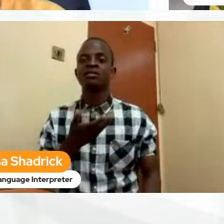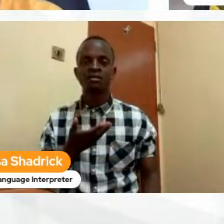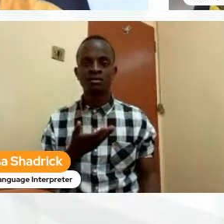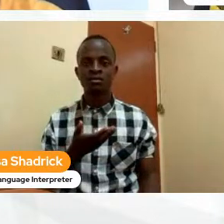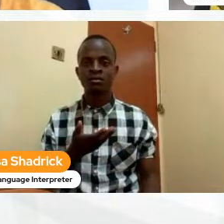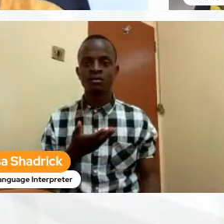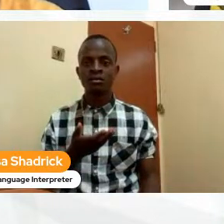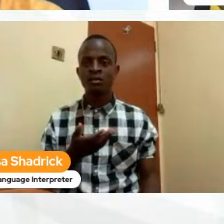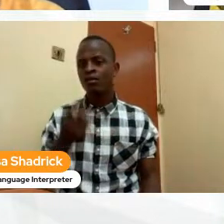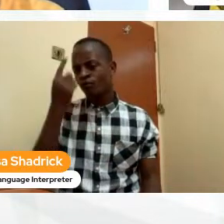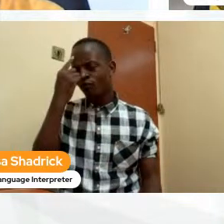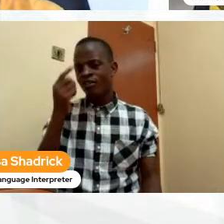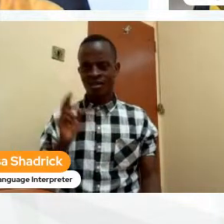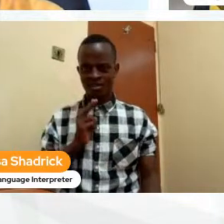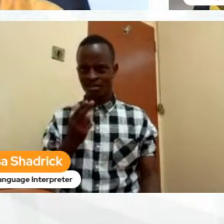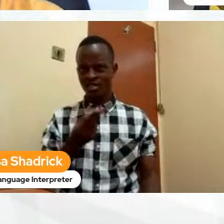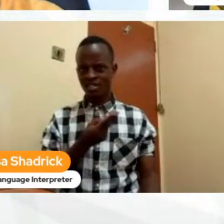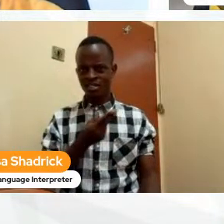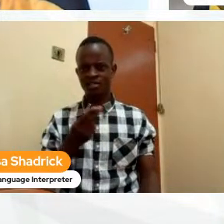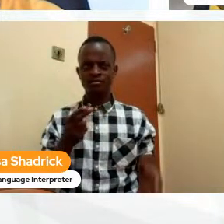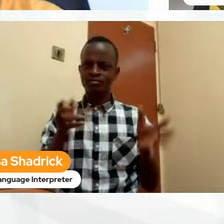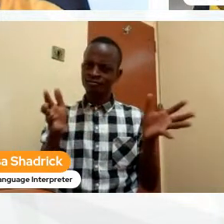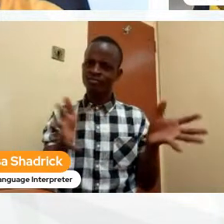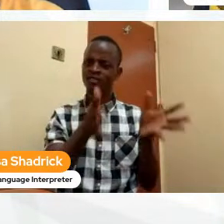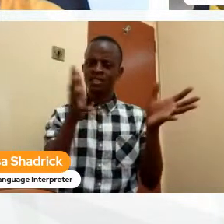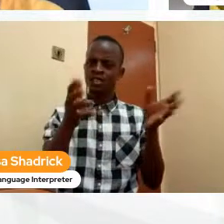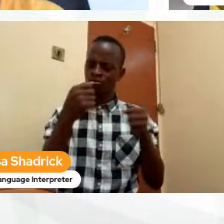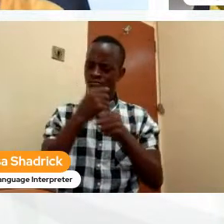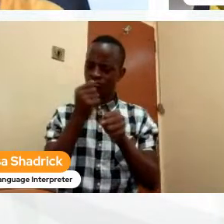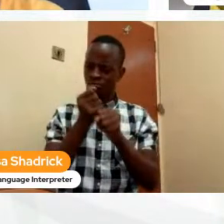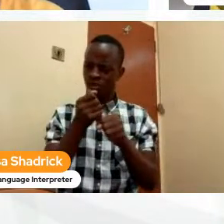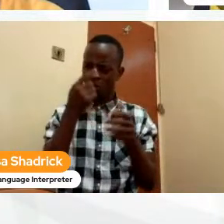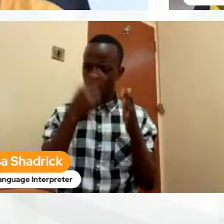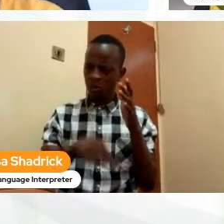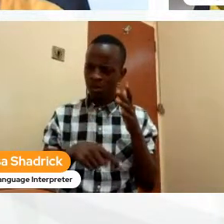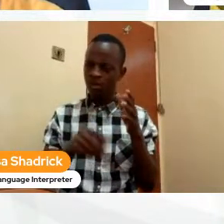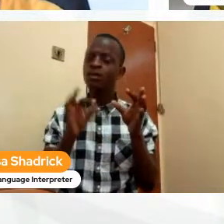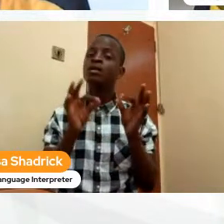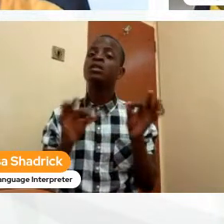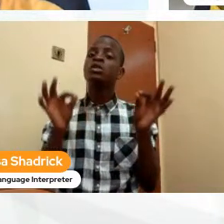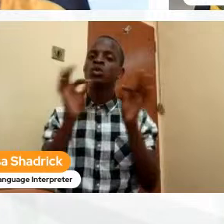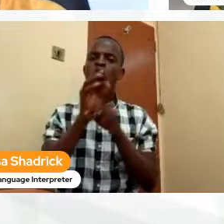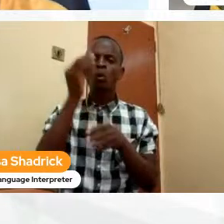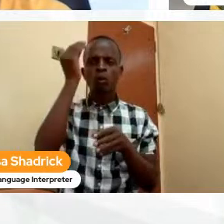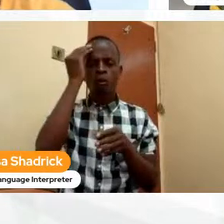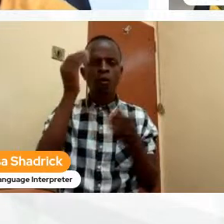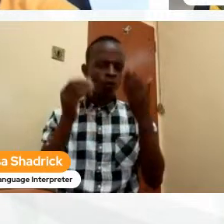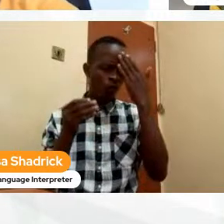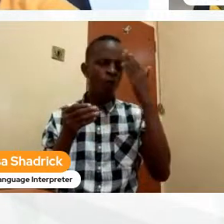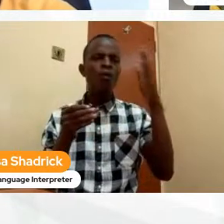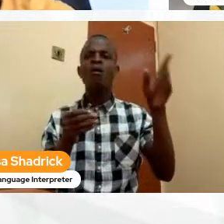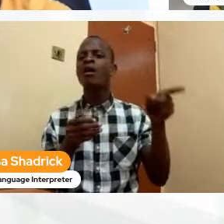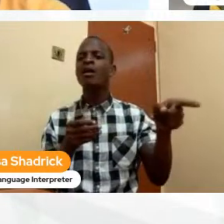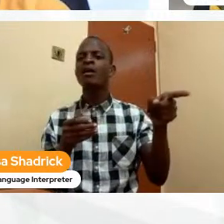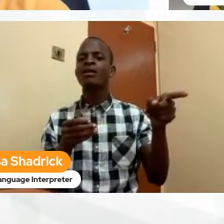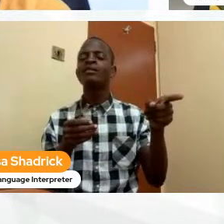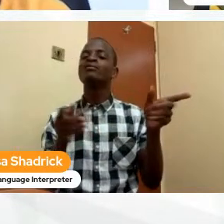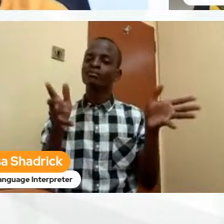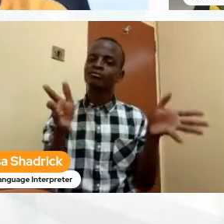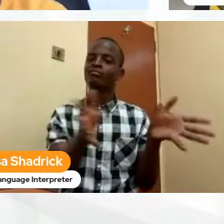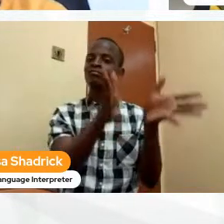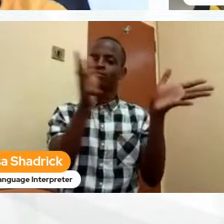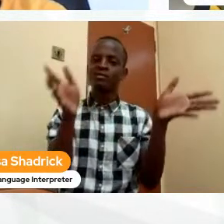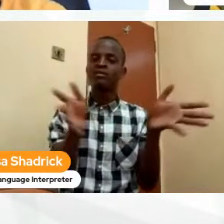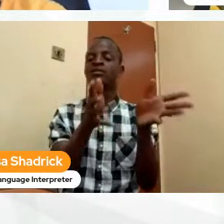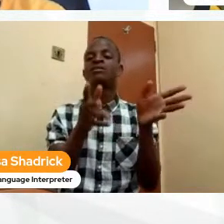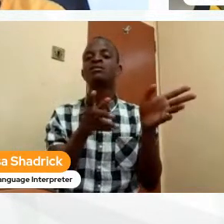for us, we made a provision for recognizing and awarding and motivating these particular